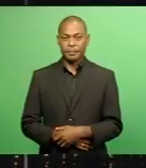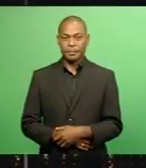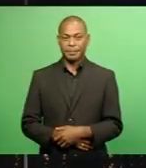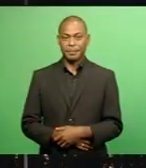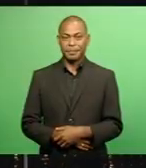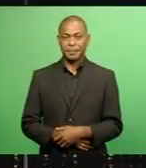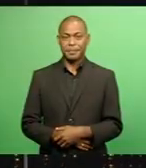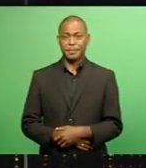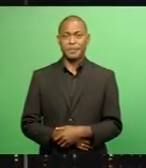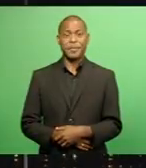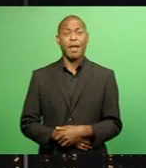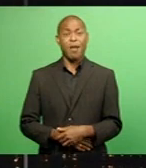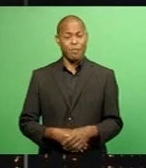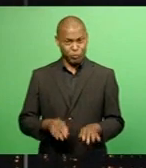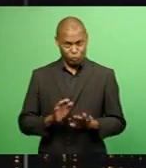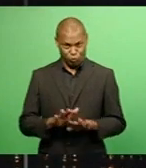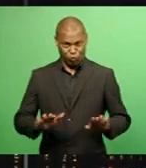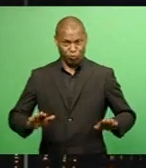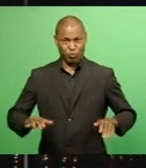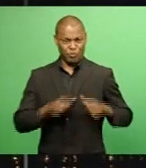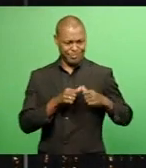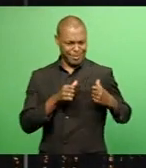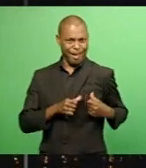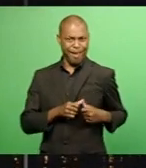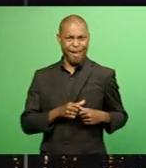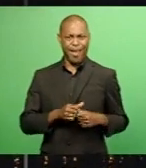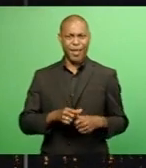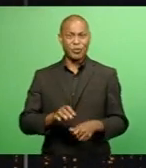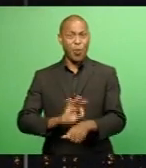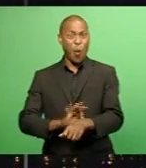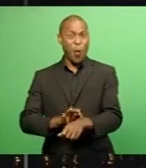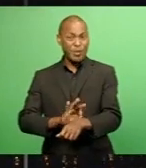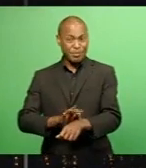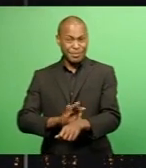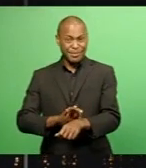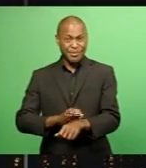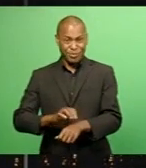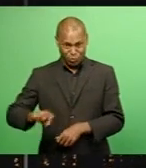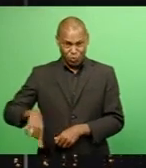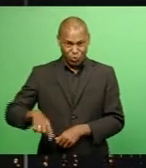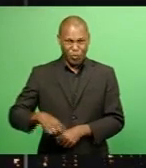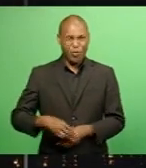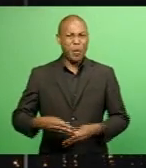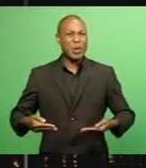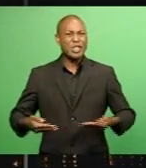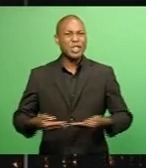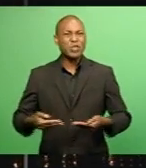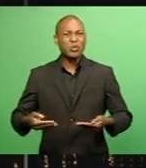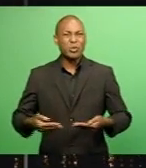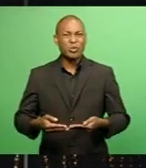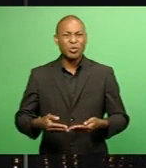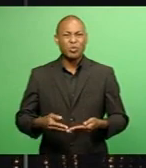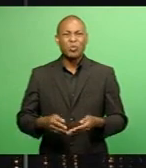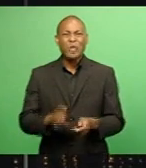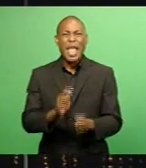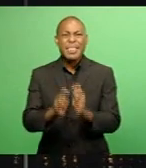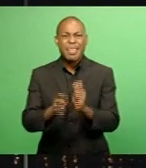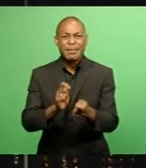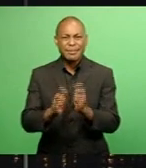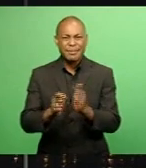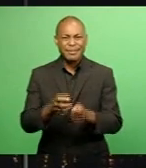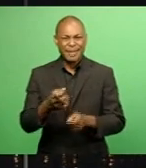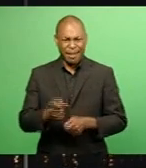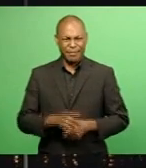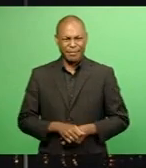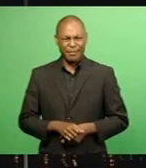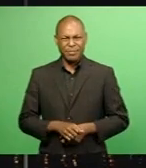The Sai Sanjivani Children's Heart Hospital in Nasese, Suva will be introducing pulse oximetry testing to